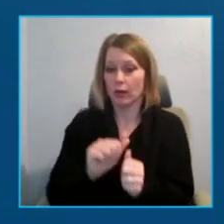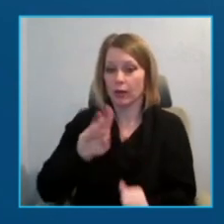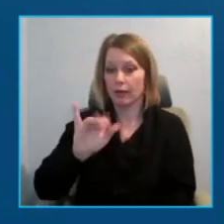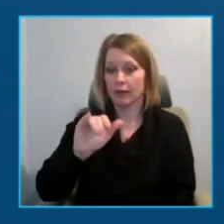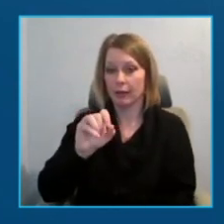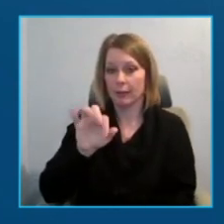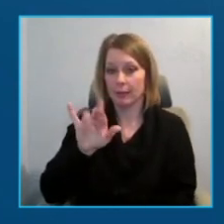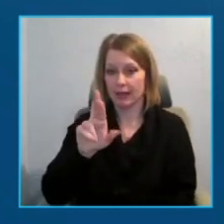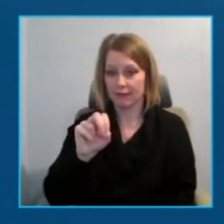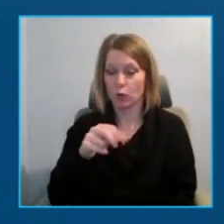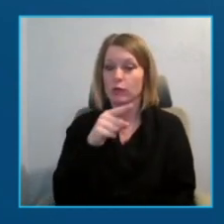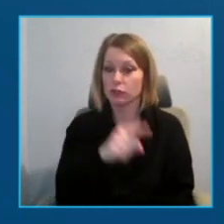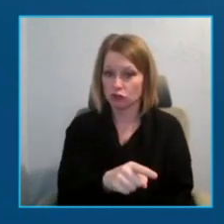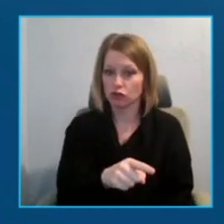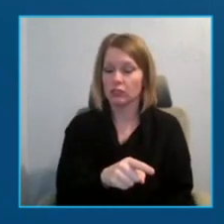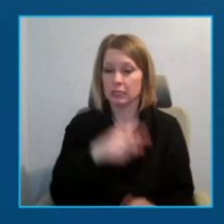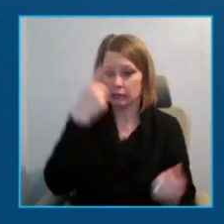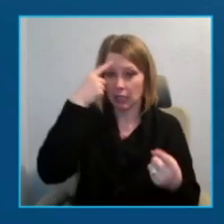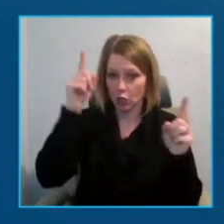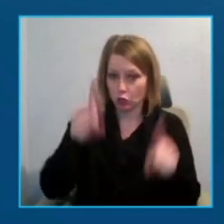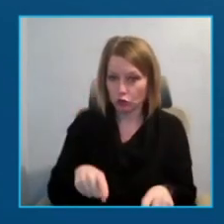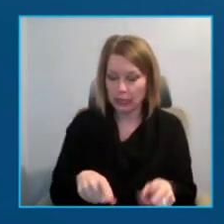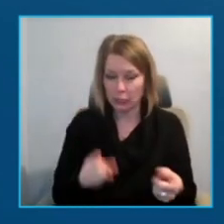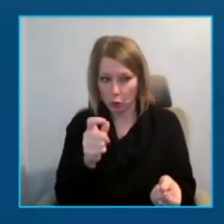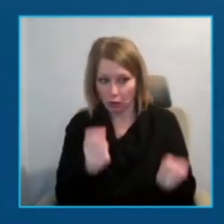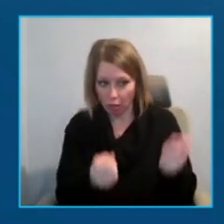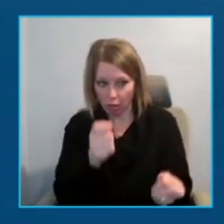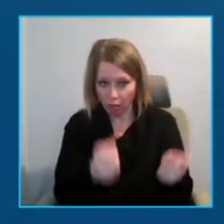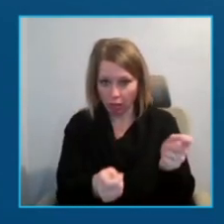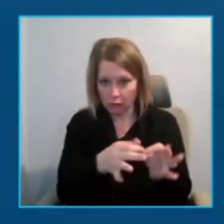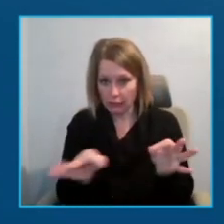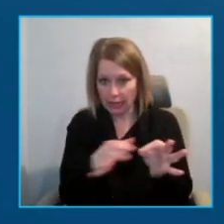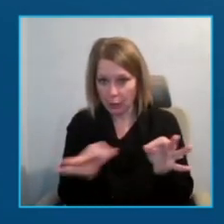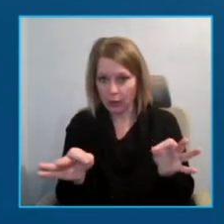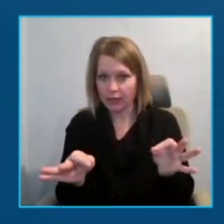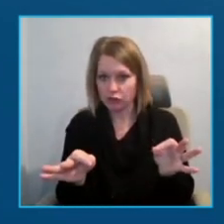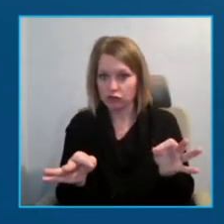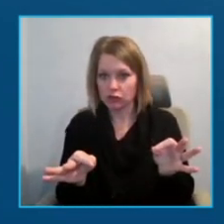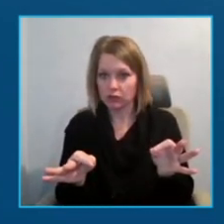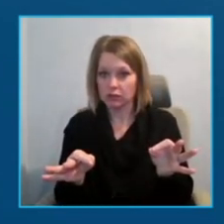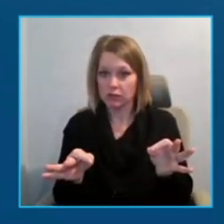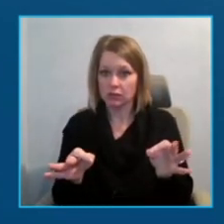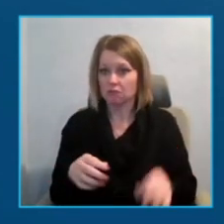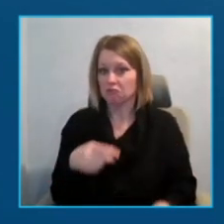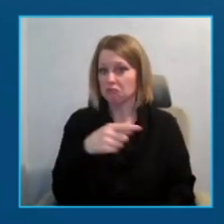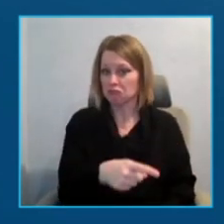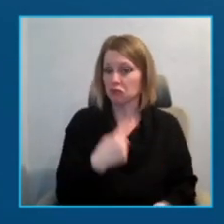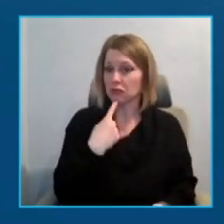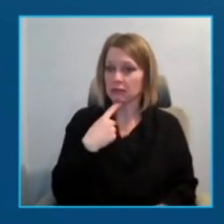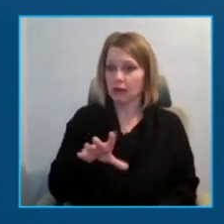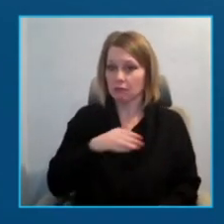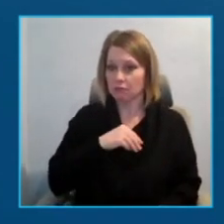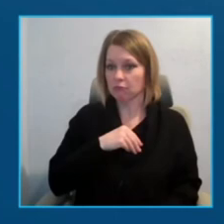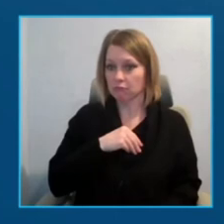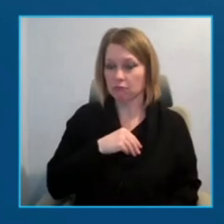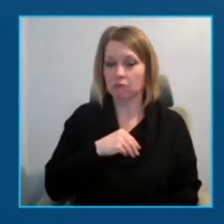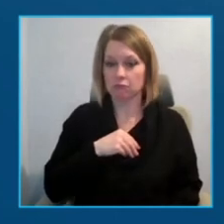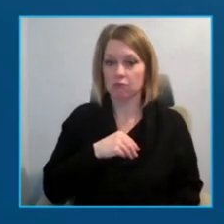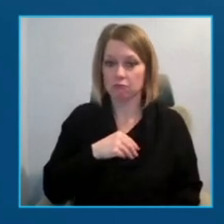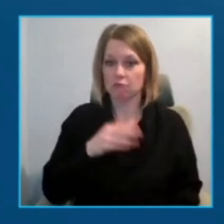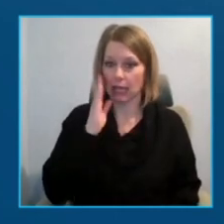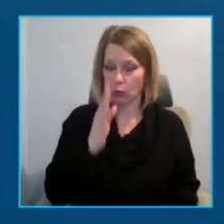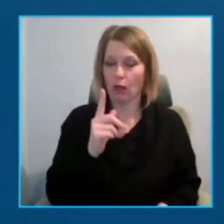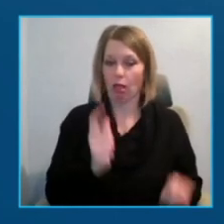these other language changes, that hopefully we give those recommendations, and that, as she has stated, she will be taking those back to make those